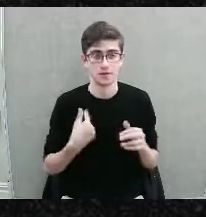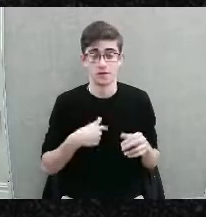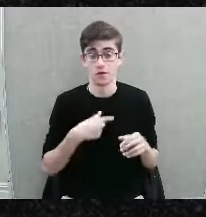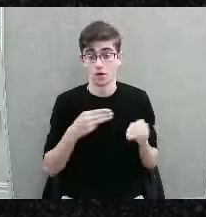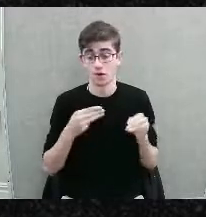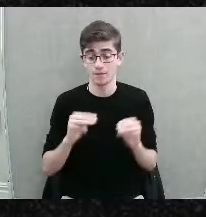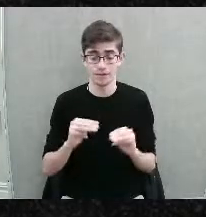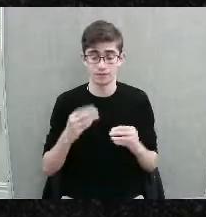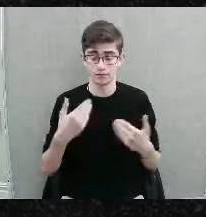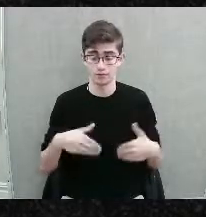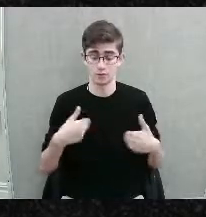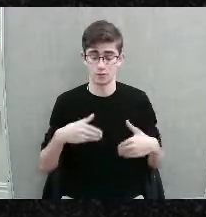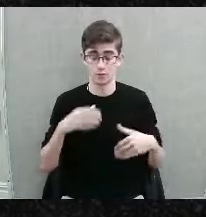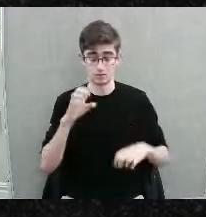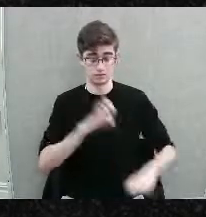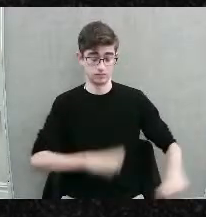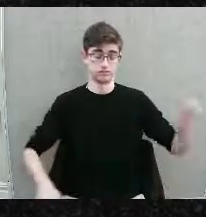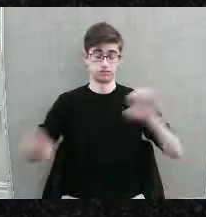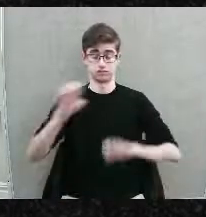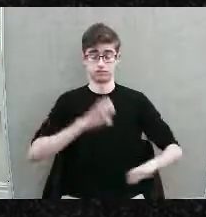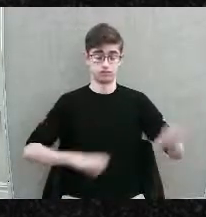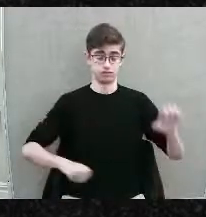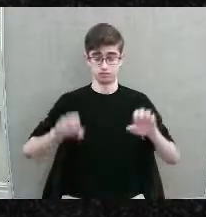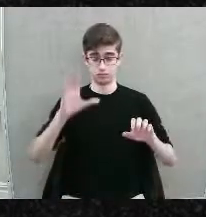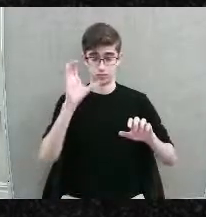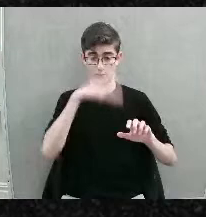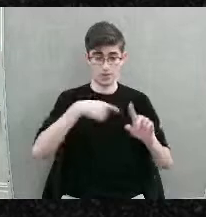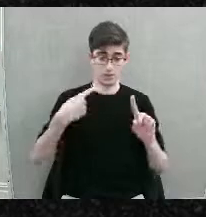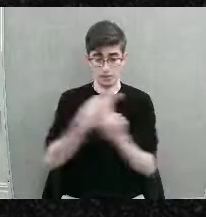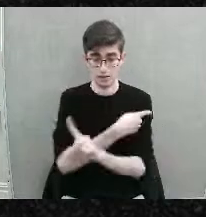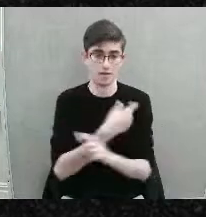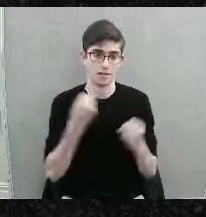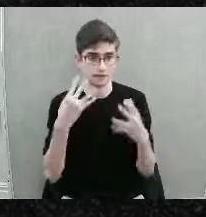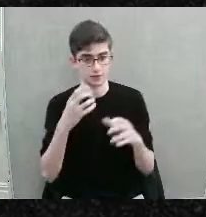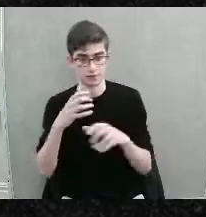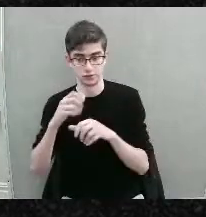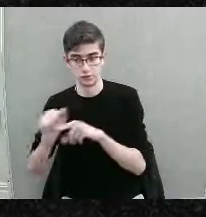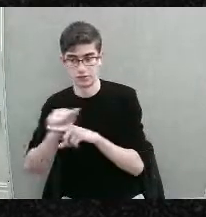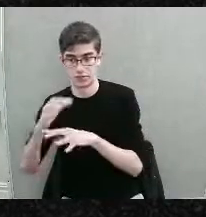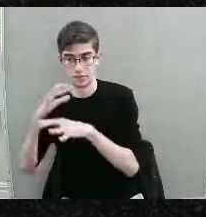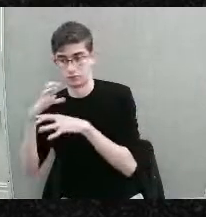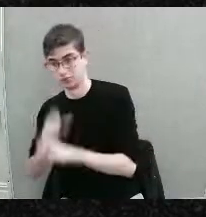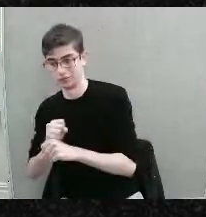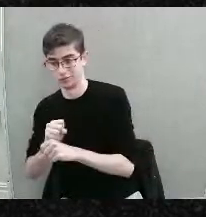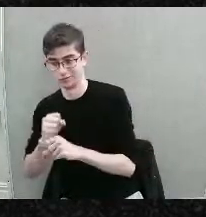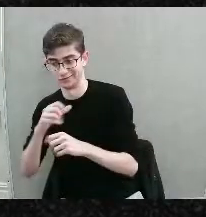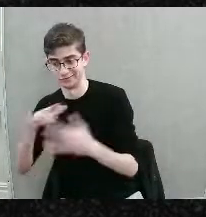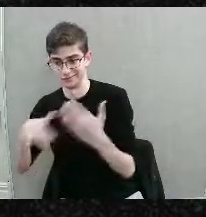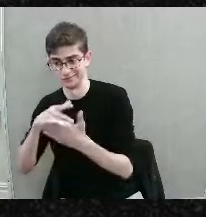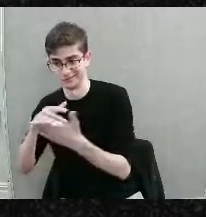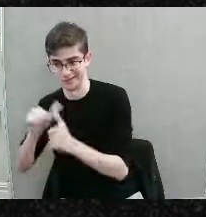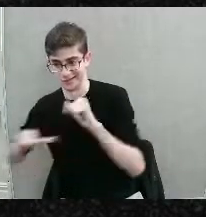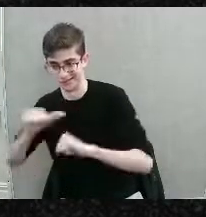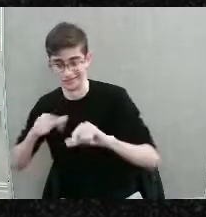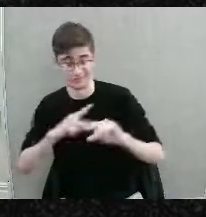highly experimental, and many of us were trained as like conventional social scientists, so this was like really wild for us to do this,